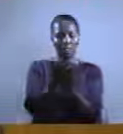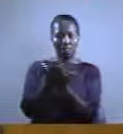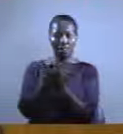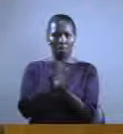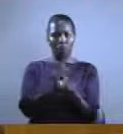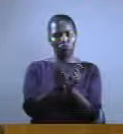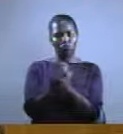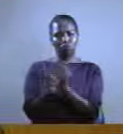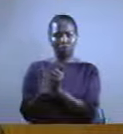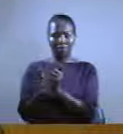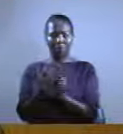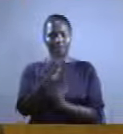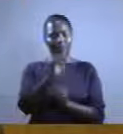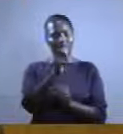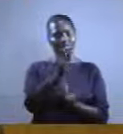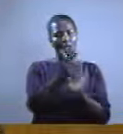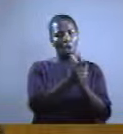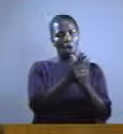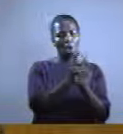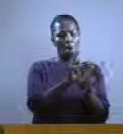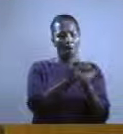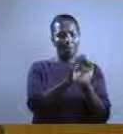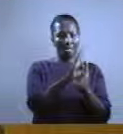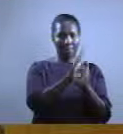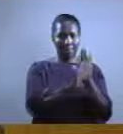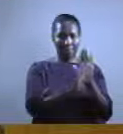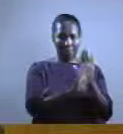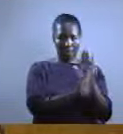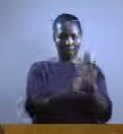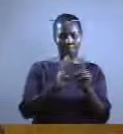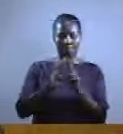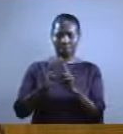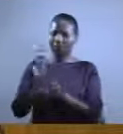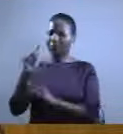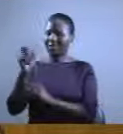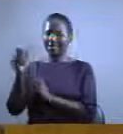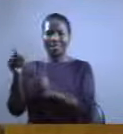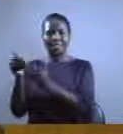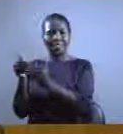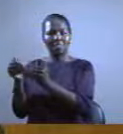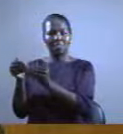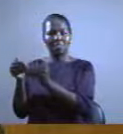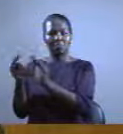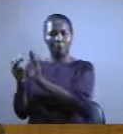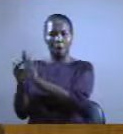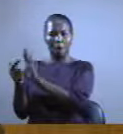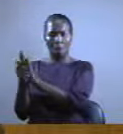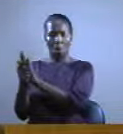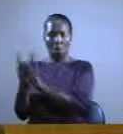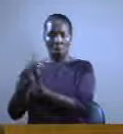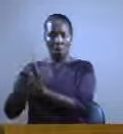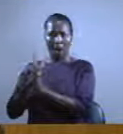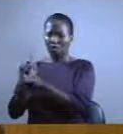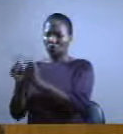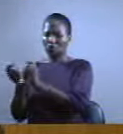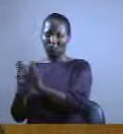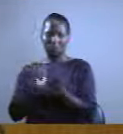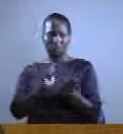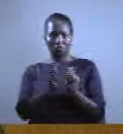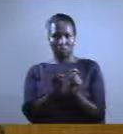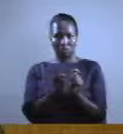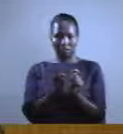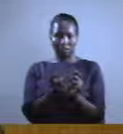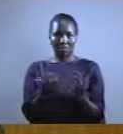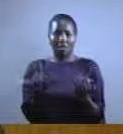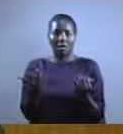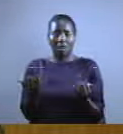is the Tax Laws Amendment Bill and the Tax Administration Laws. It's because of the